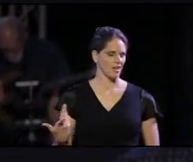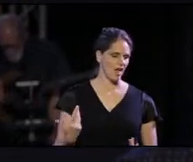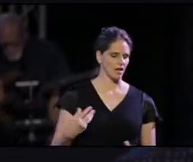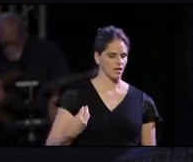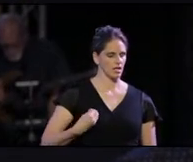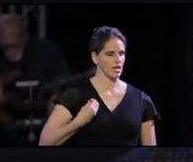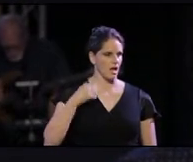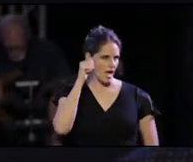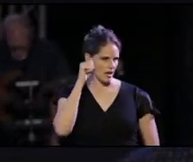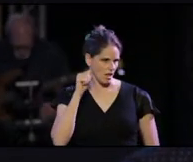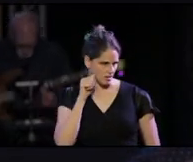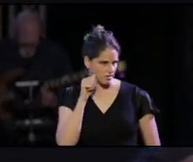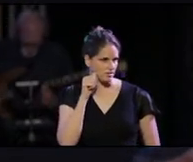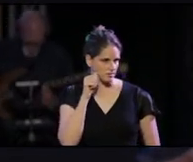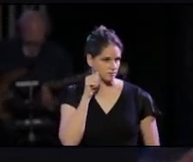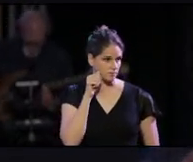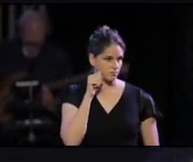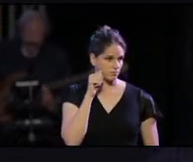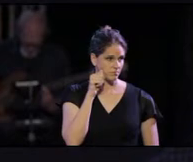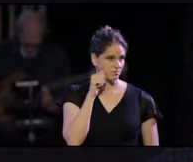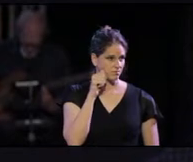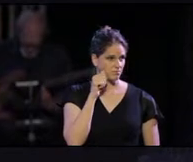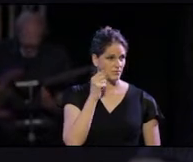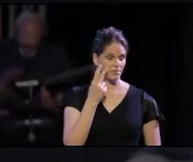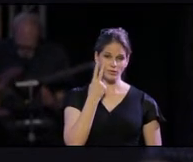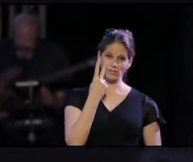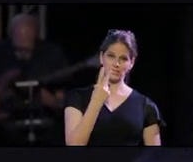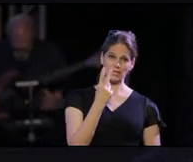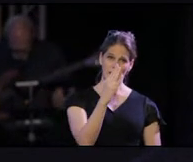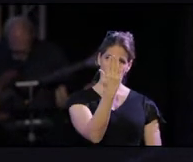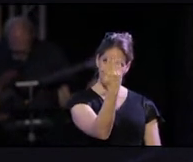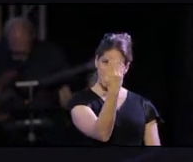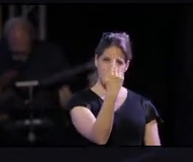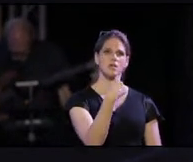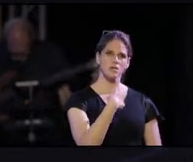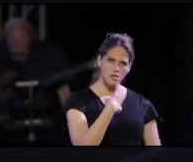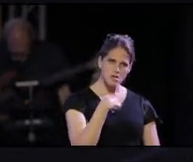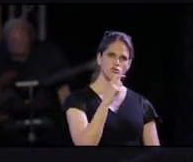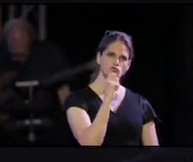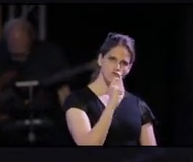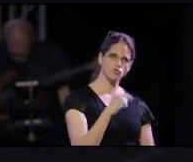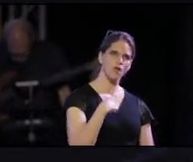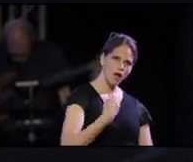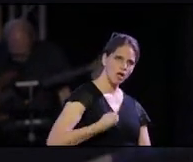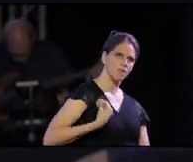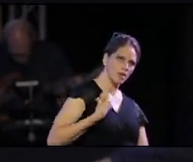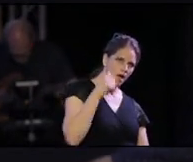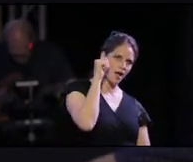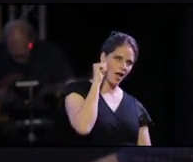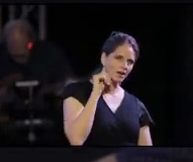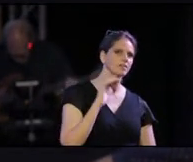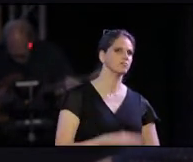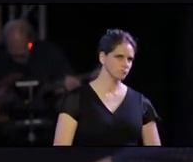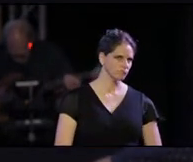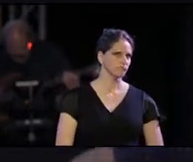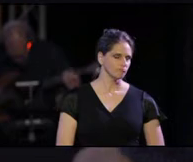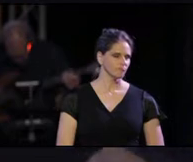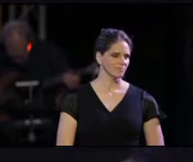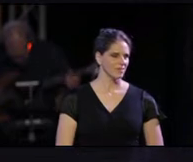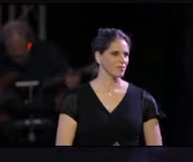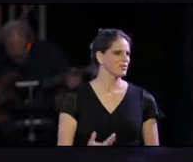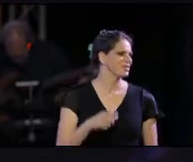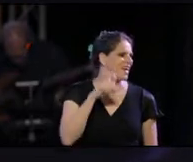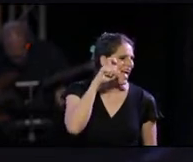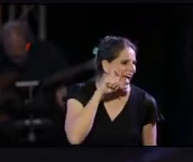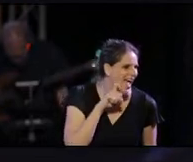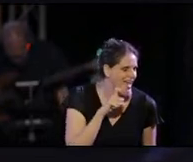young adult, and if you look in the mirror and the mirror still tells you you are, just going to put that out there, because sometimes the mirror and